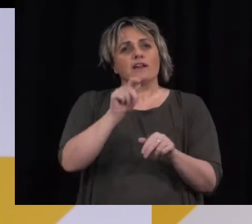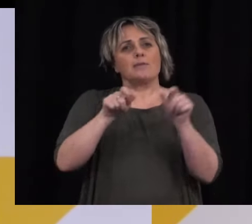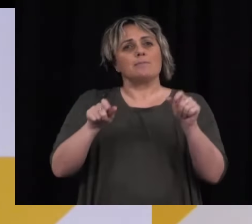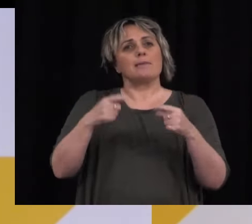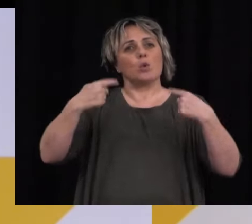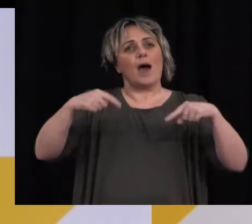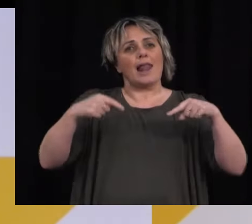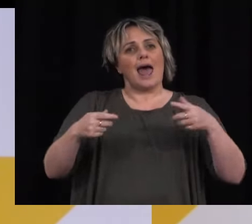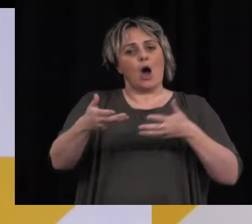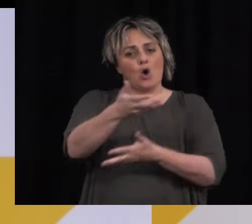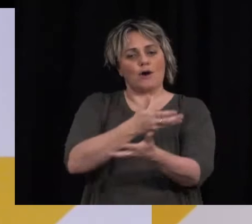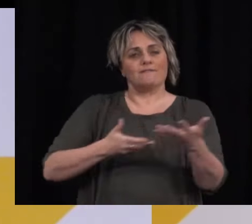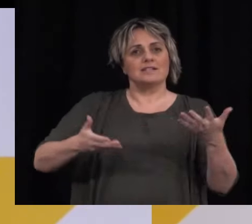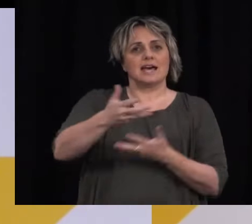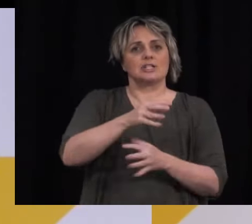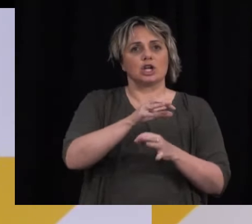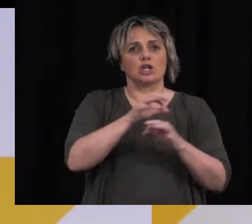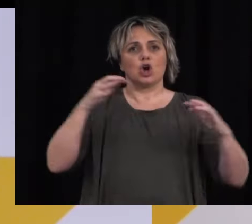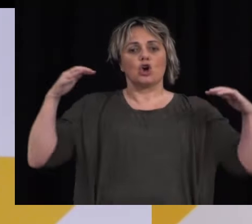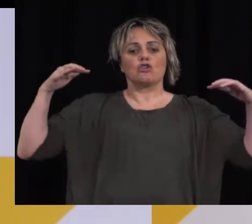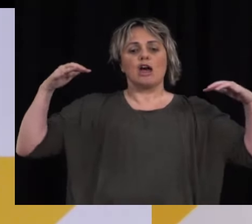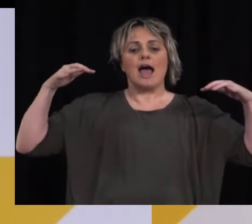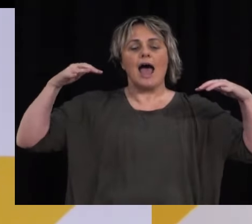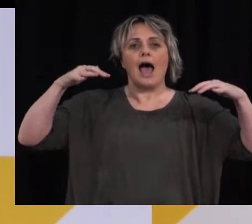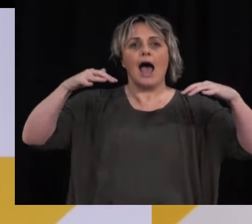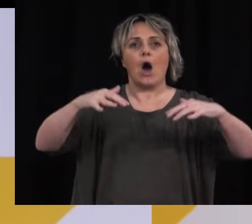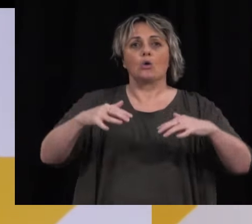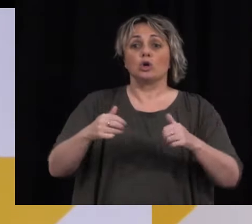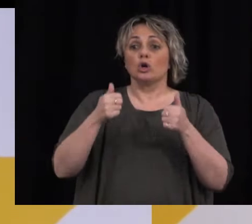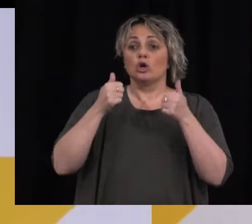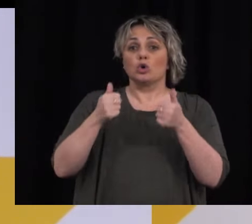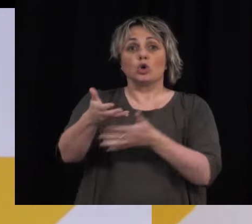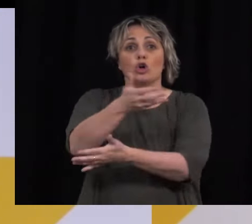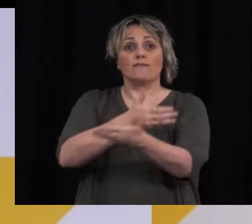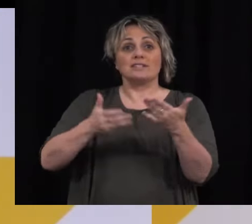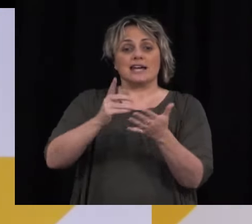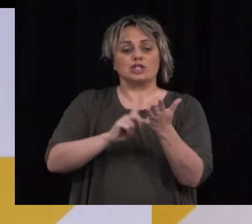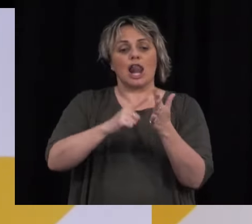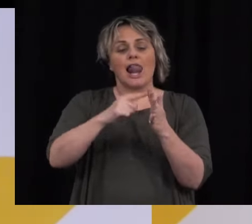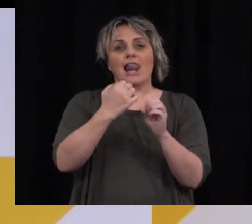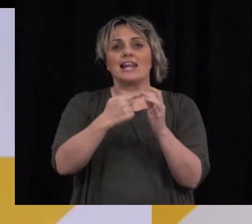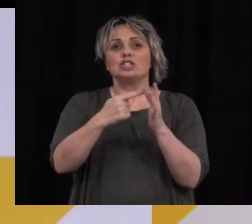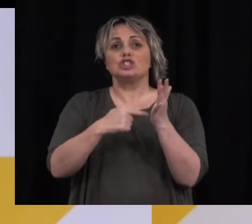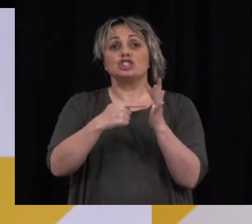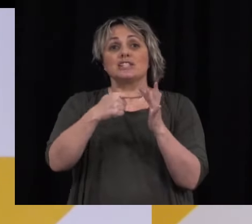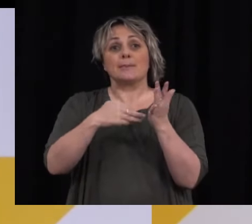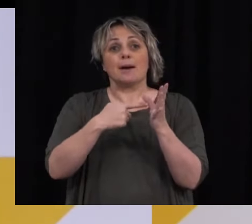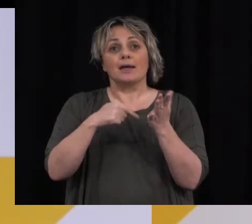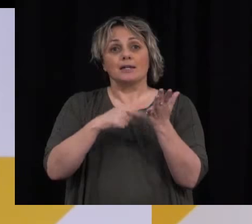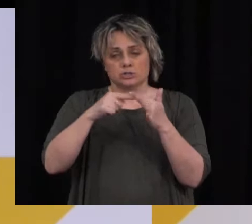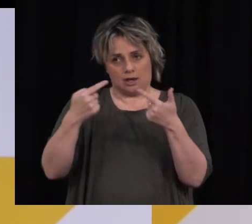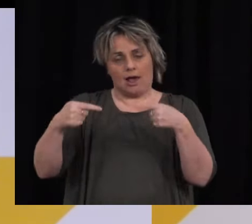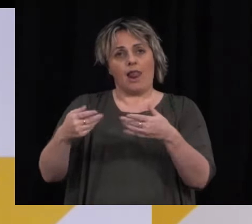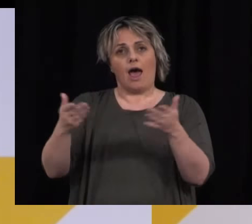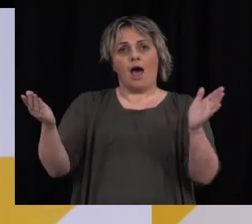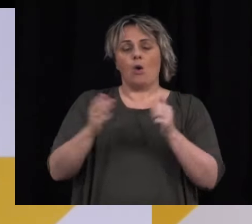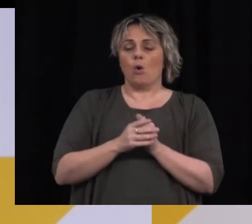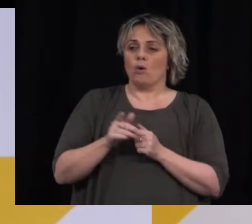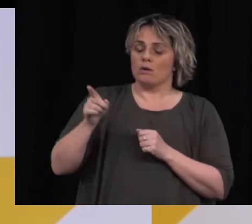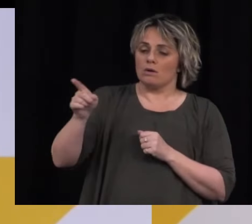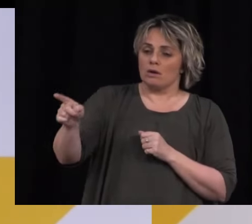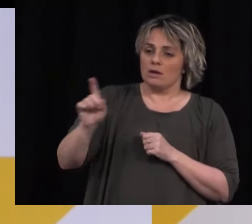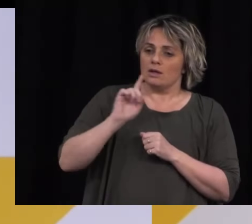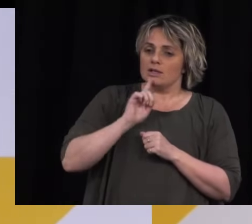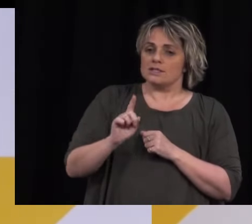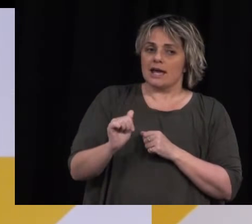space for it to happen, though, without crowding out legitimate conversation. First doses, yesterday, Sunday's always low, but yesterday was